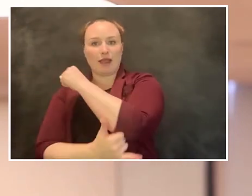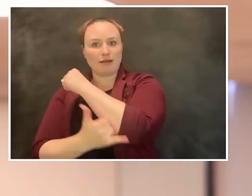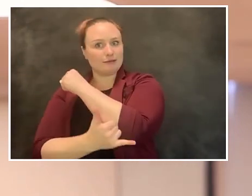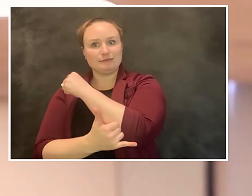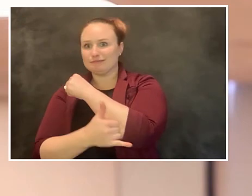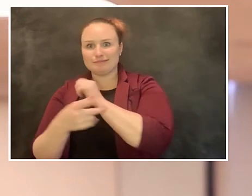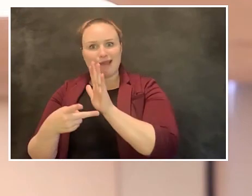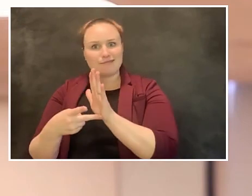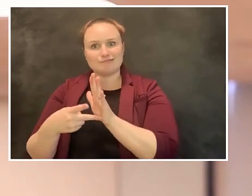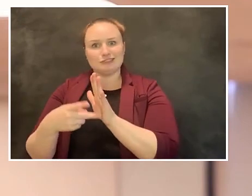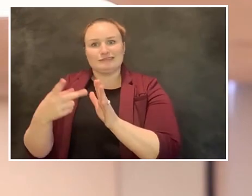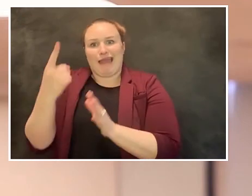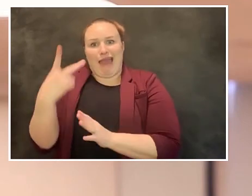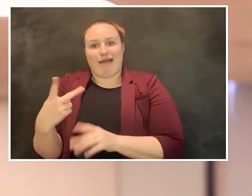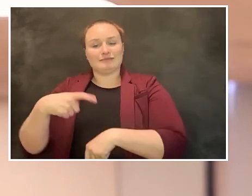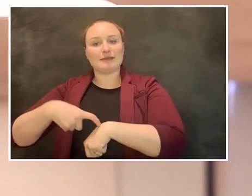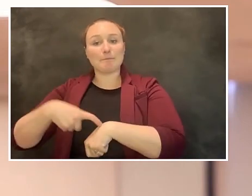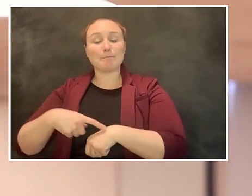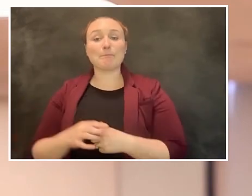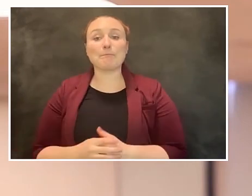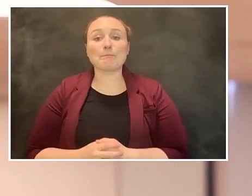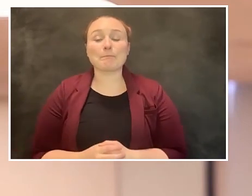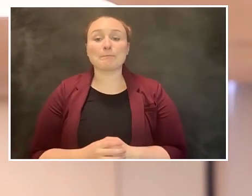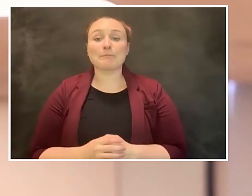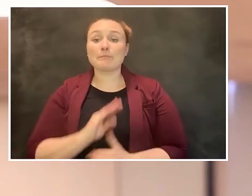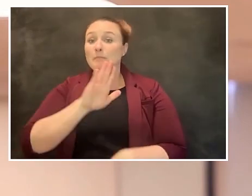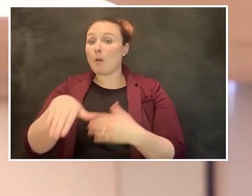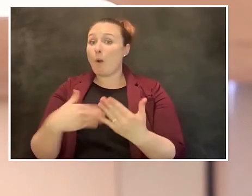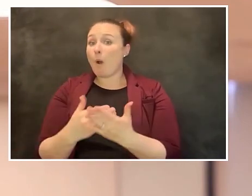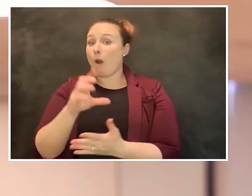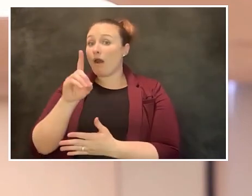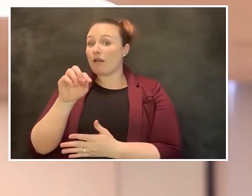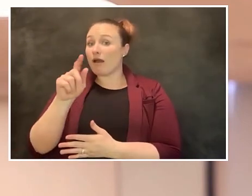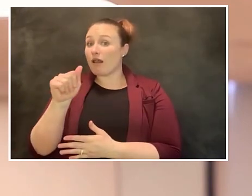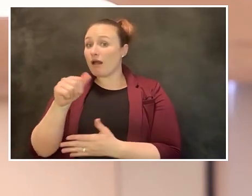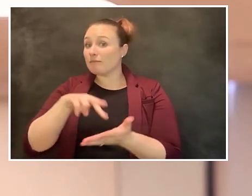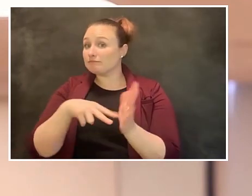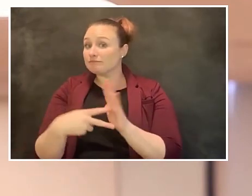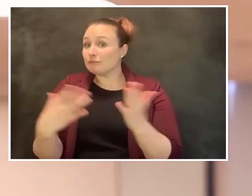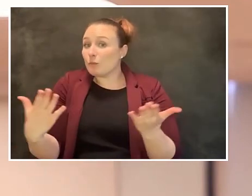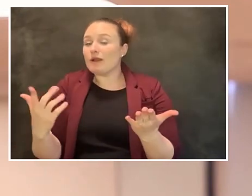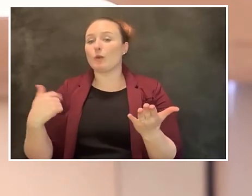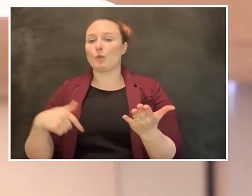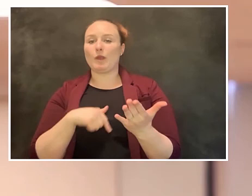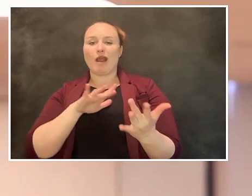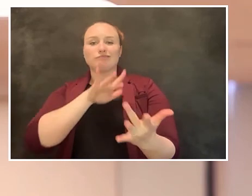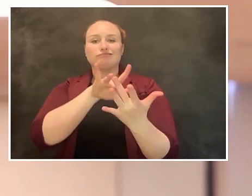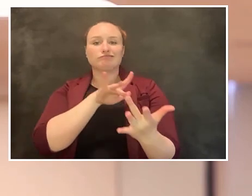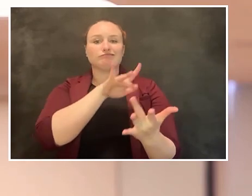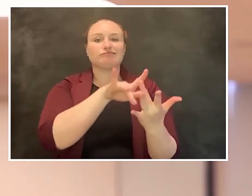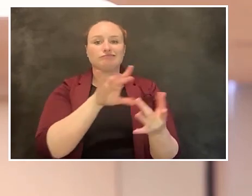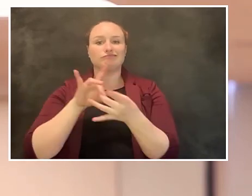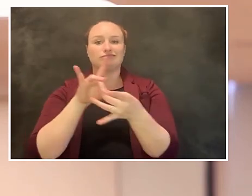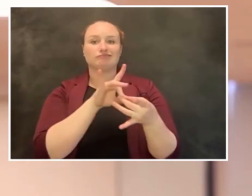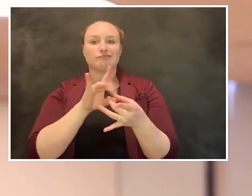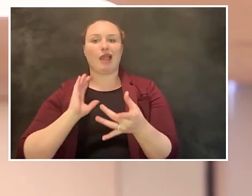just half the time. All of this data tells us that we are connecting to our community like never